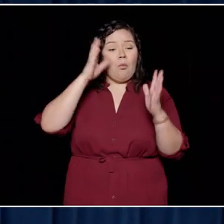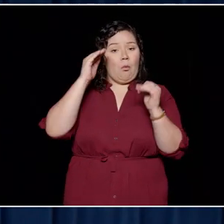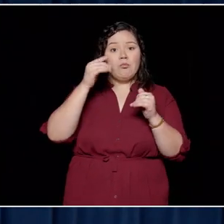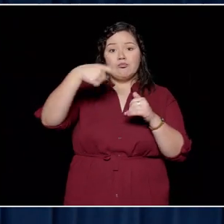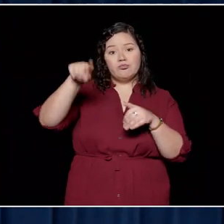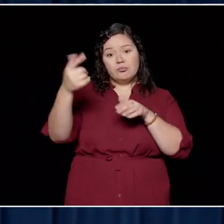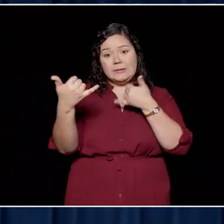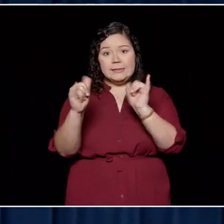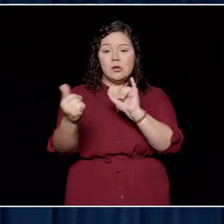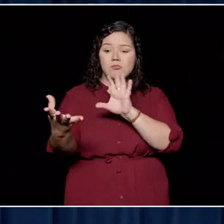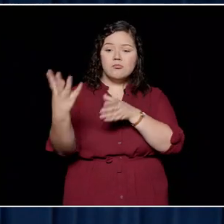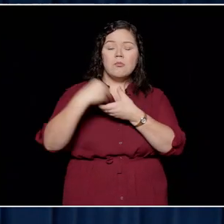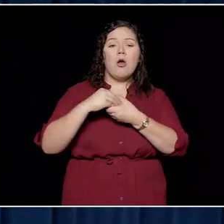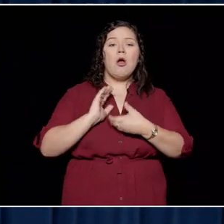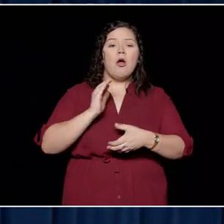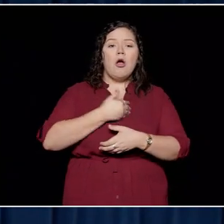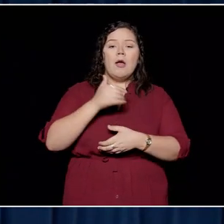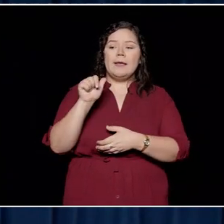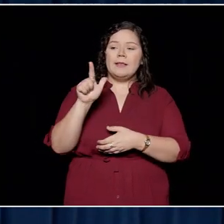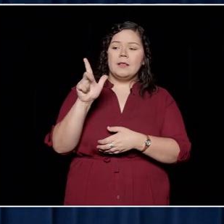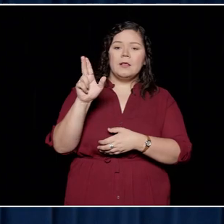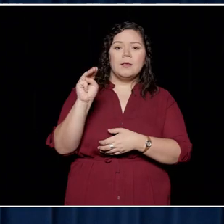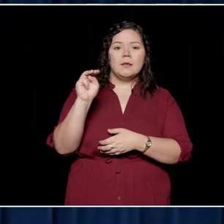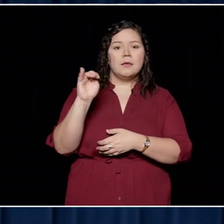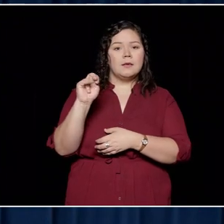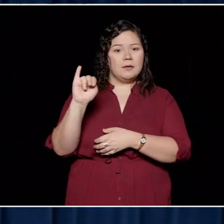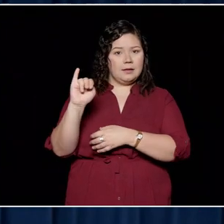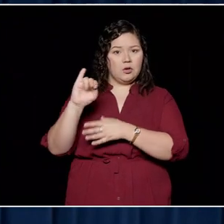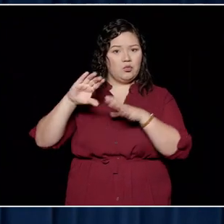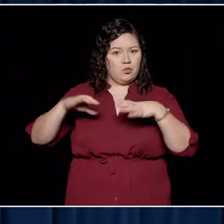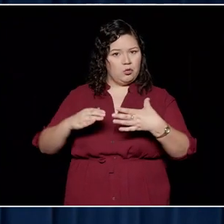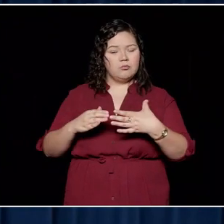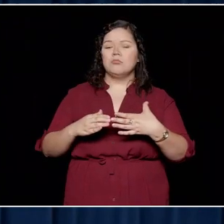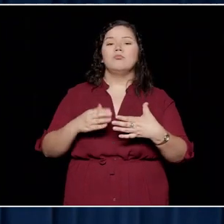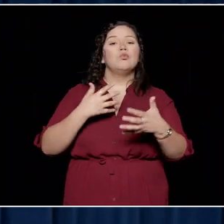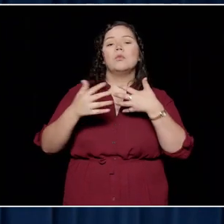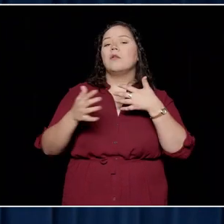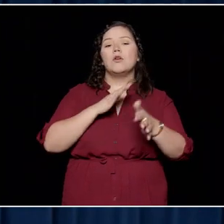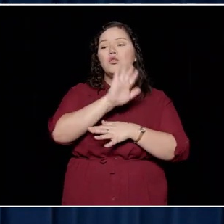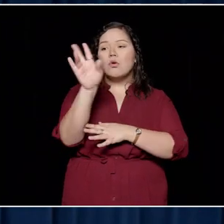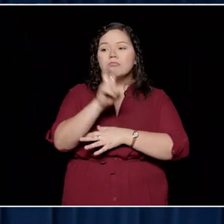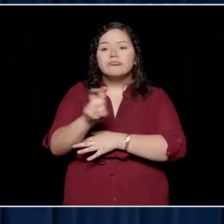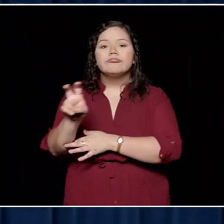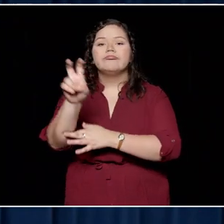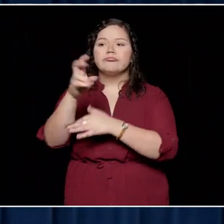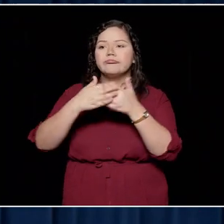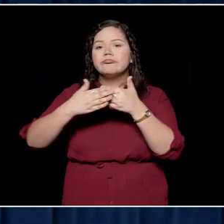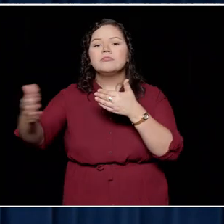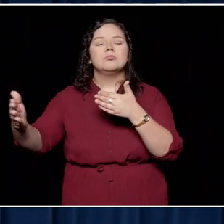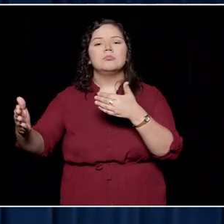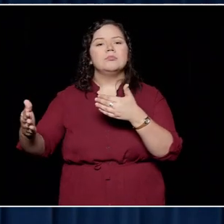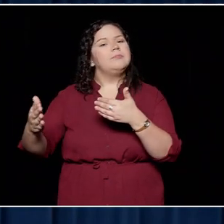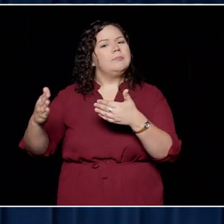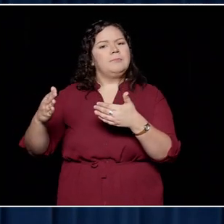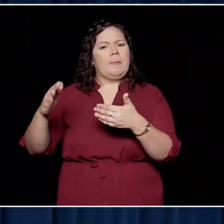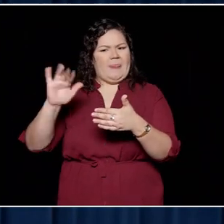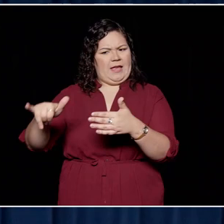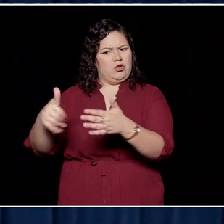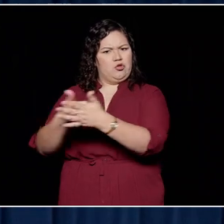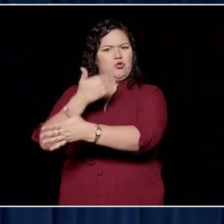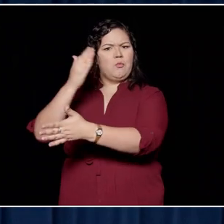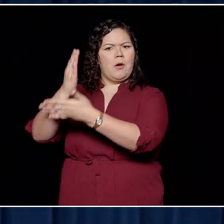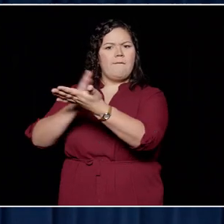alumni as you travel forward to new adventures. And as you begin a new stage in your life